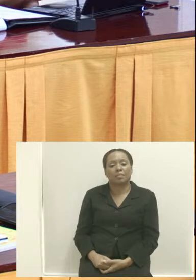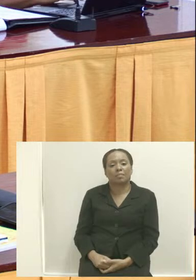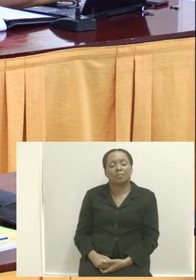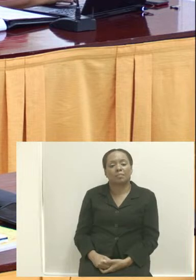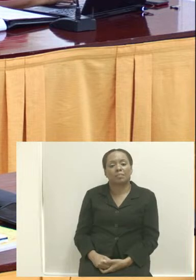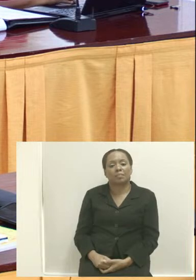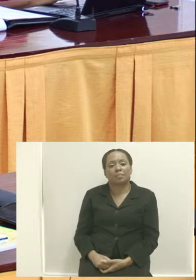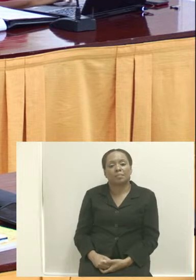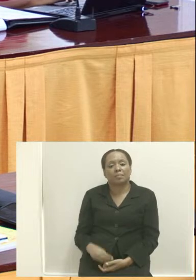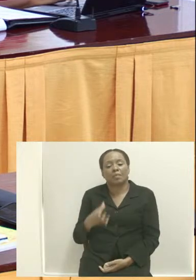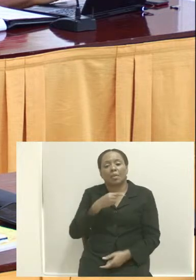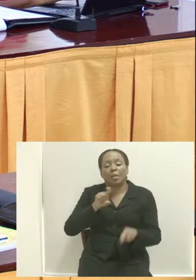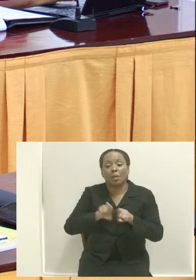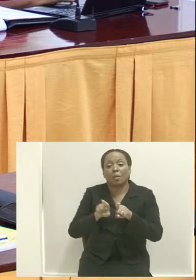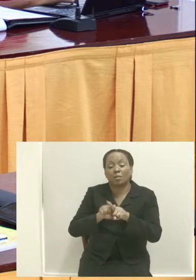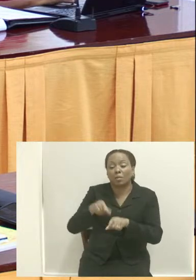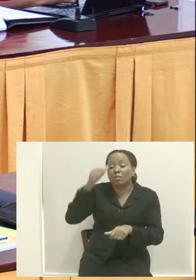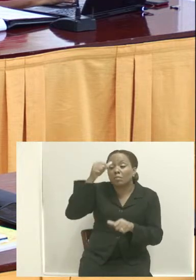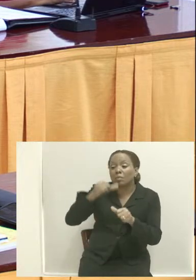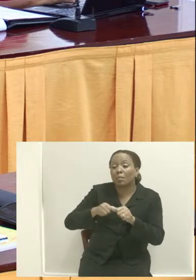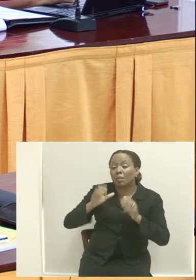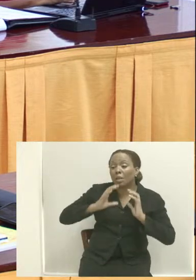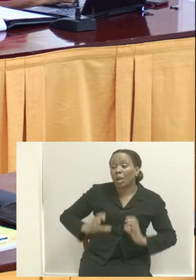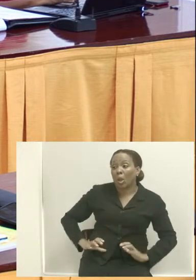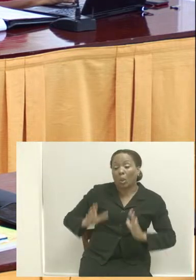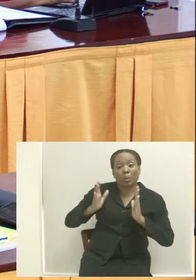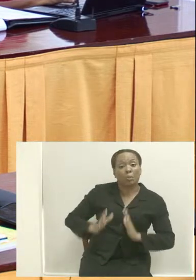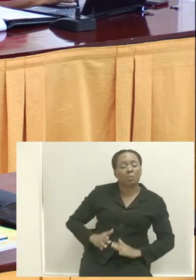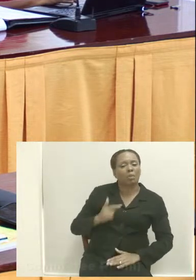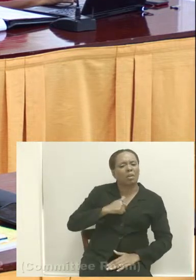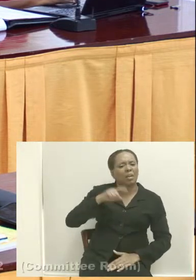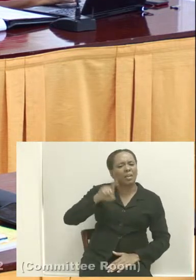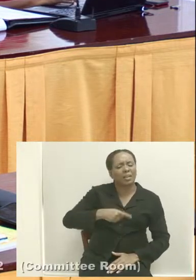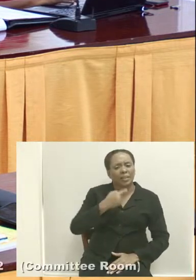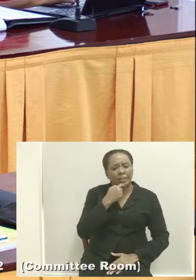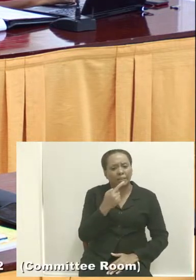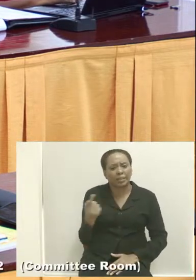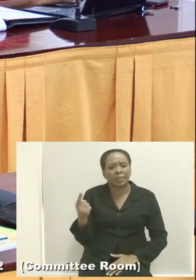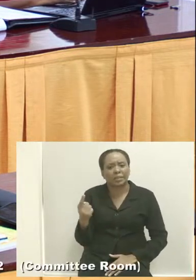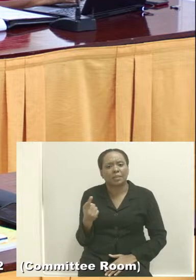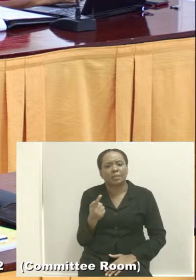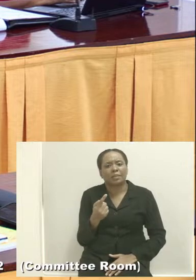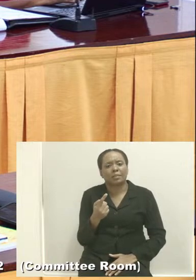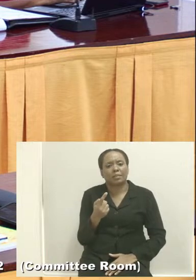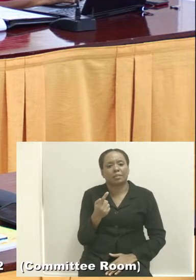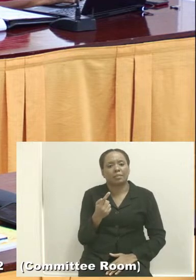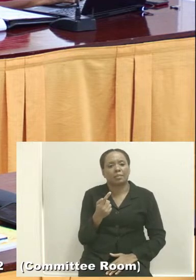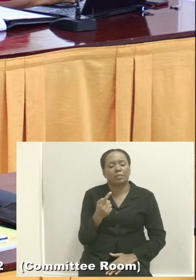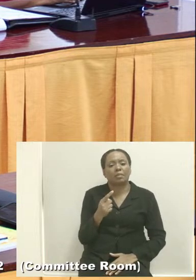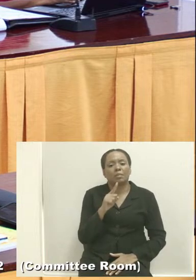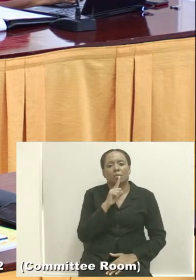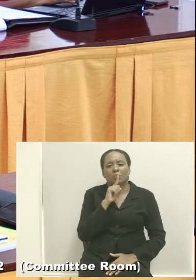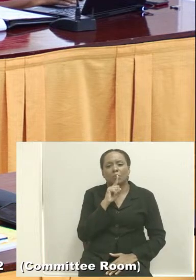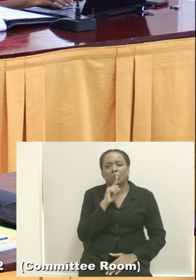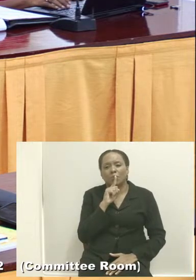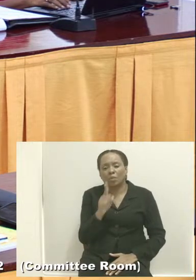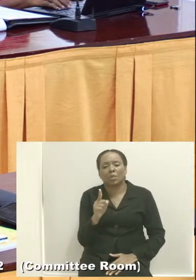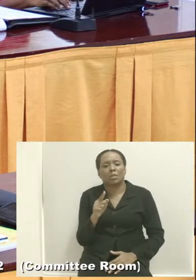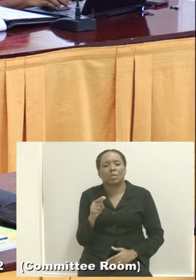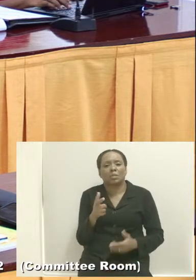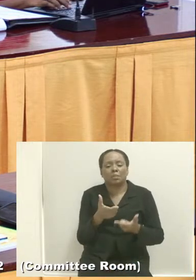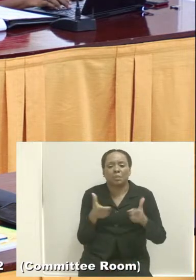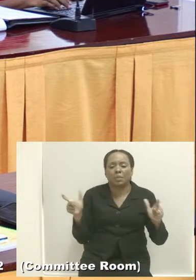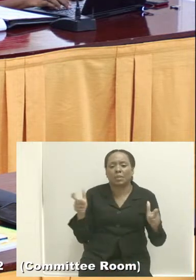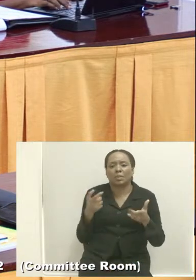you that a major part of the discussions we've had is to protect the rights of the consumer